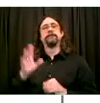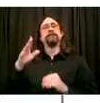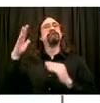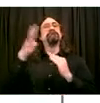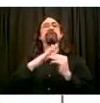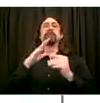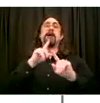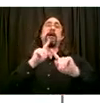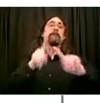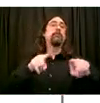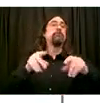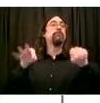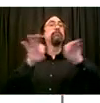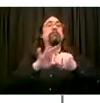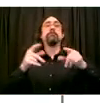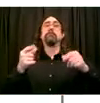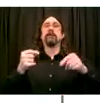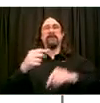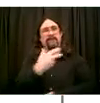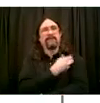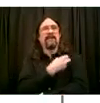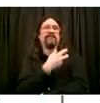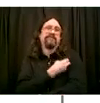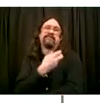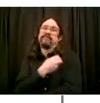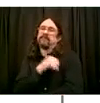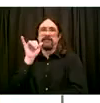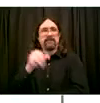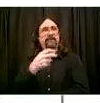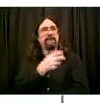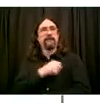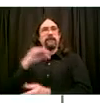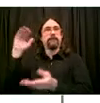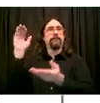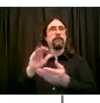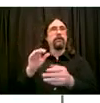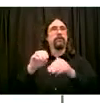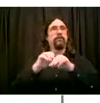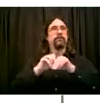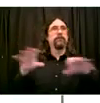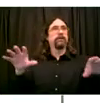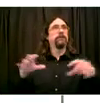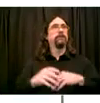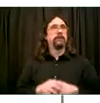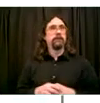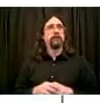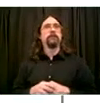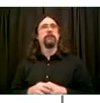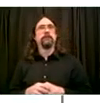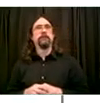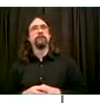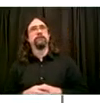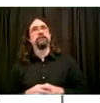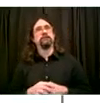things remain just as urgent as they have always been. Thank you. Dr. Varma, you want to add?